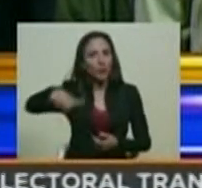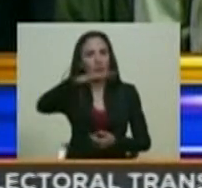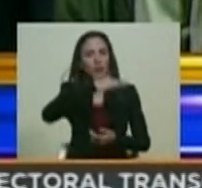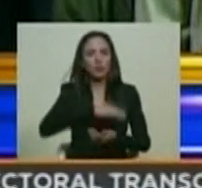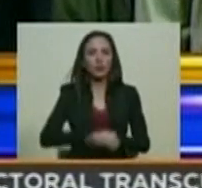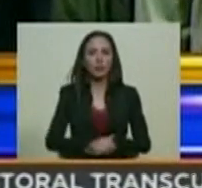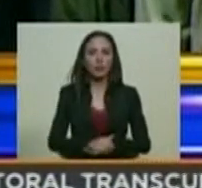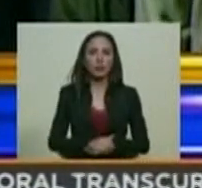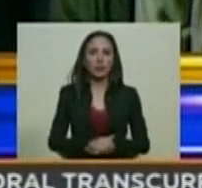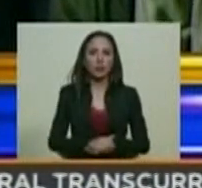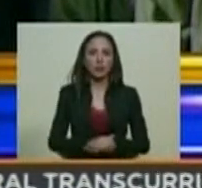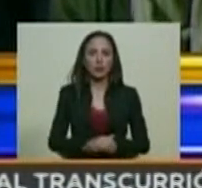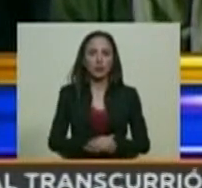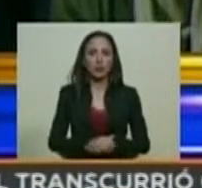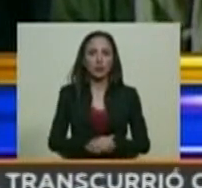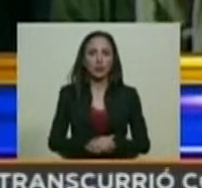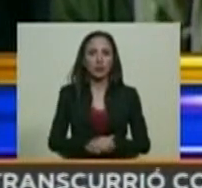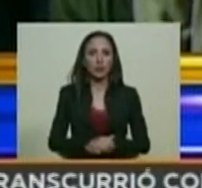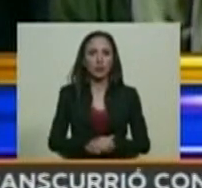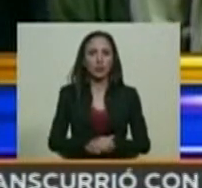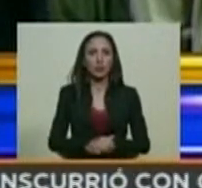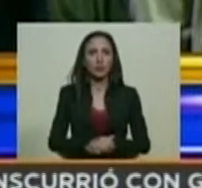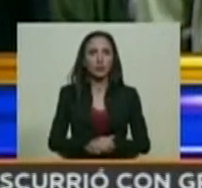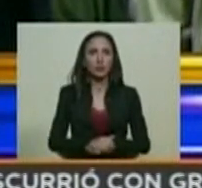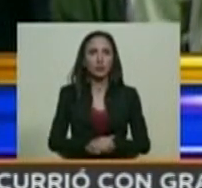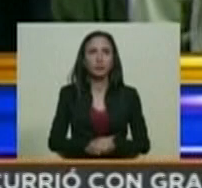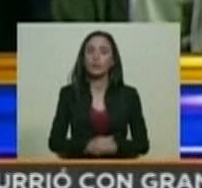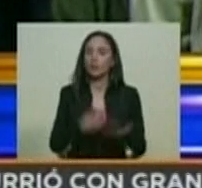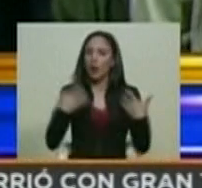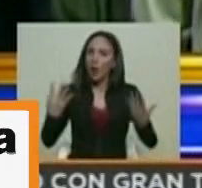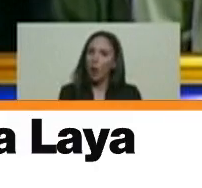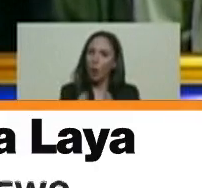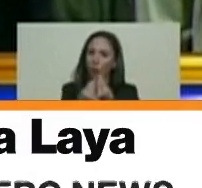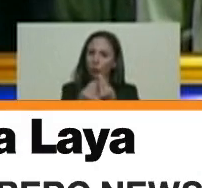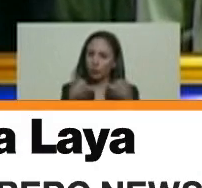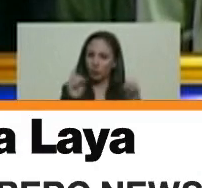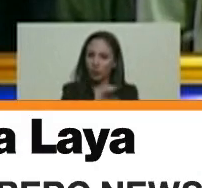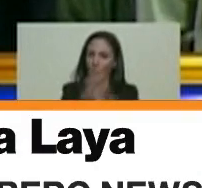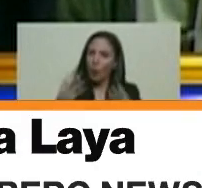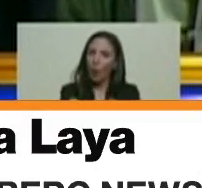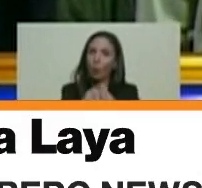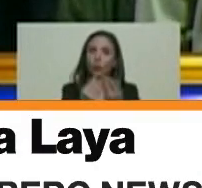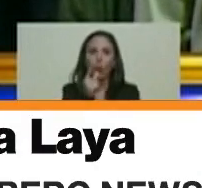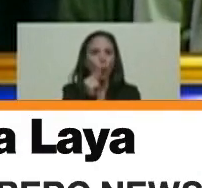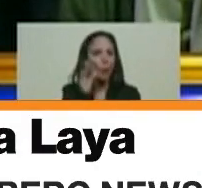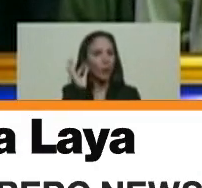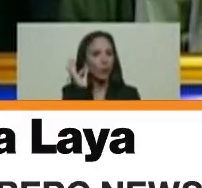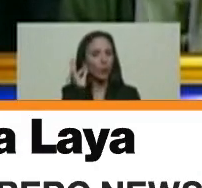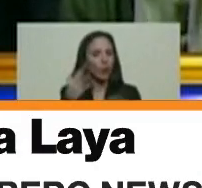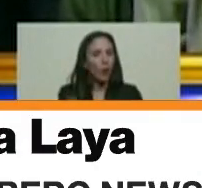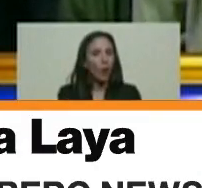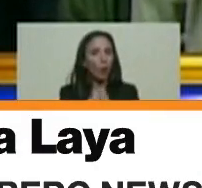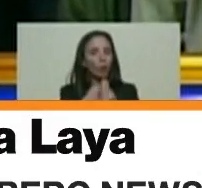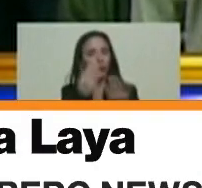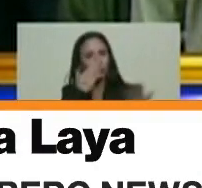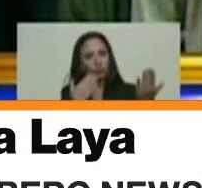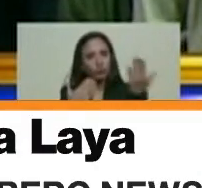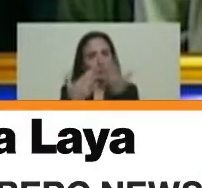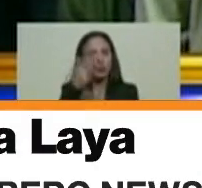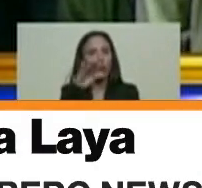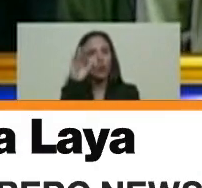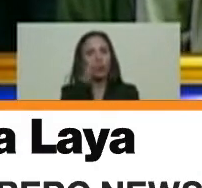that? Yeah, so we'll see, but it's very highly expected that tomorrow or sometime this week we'll